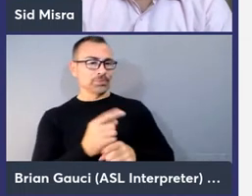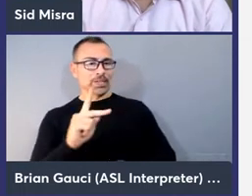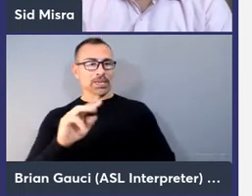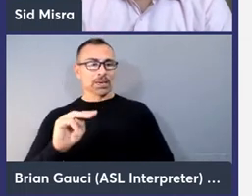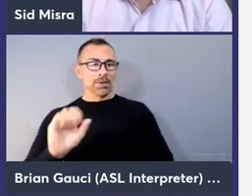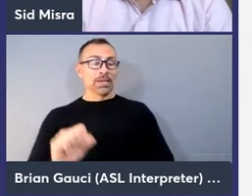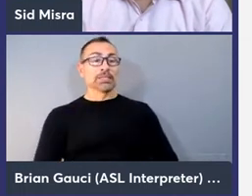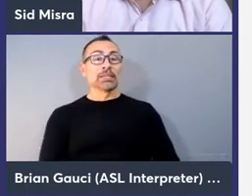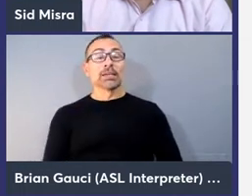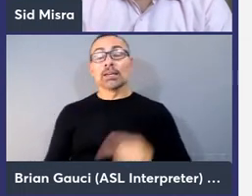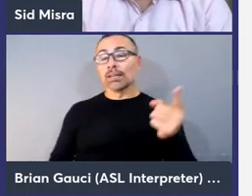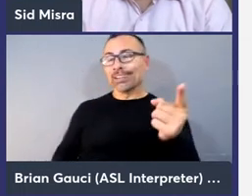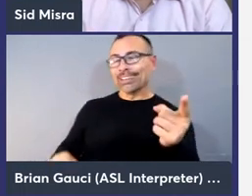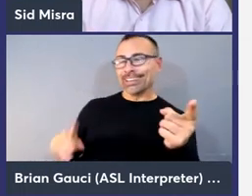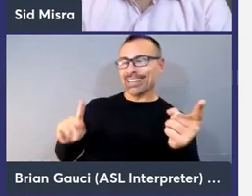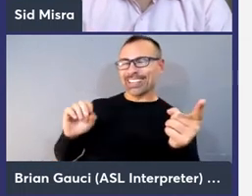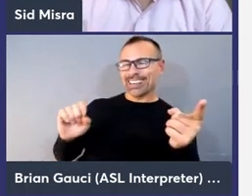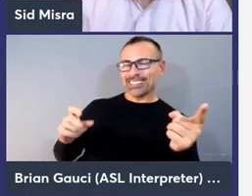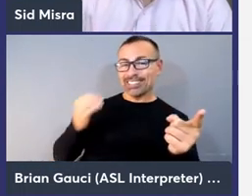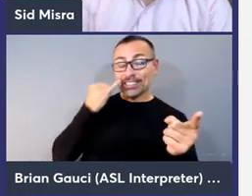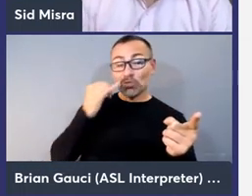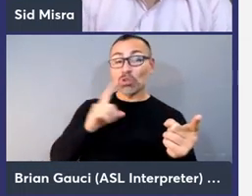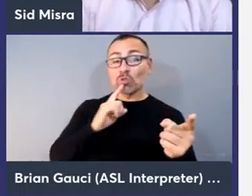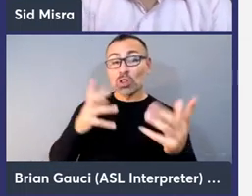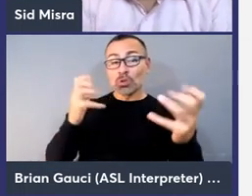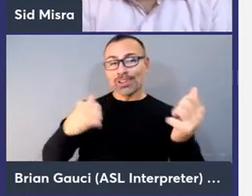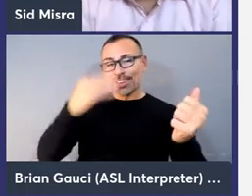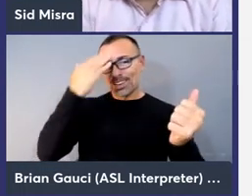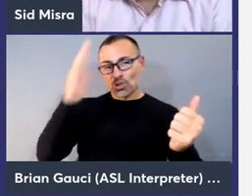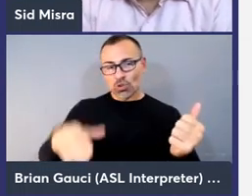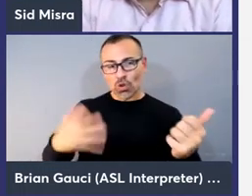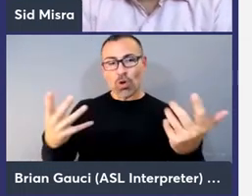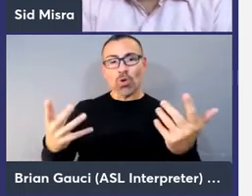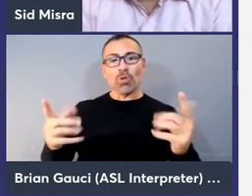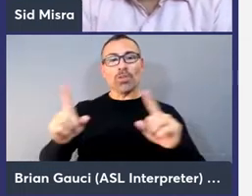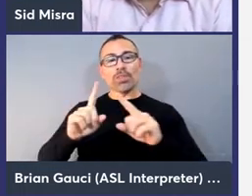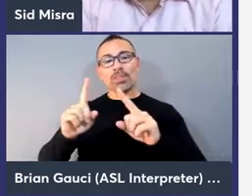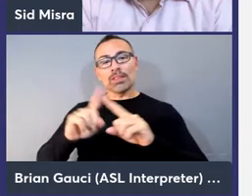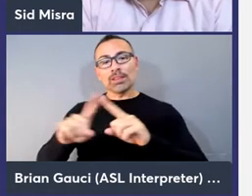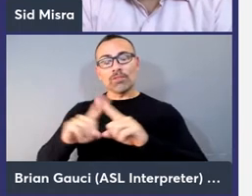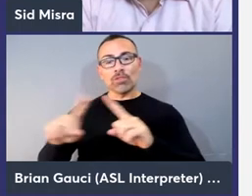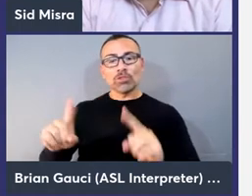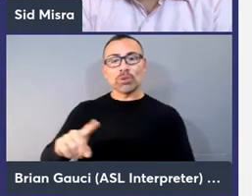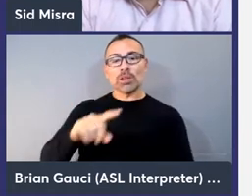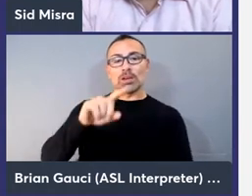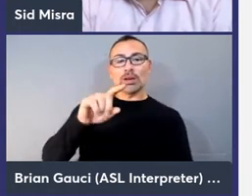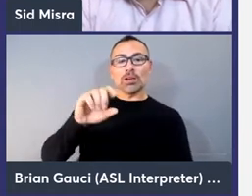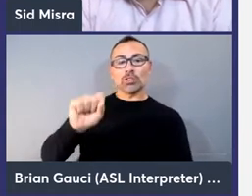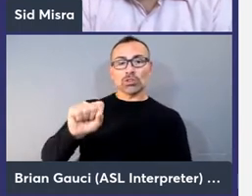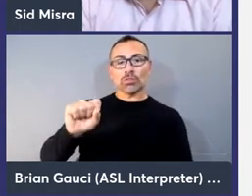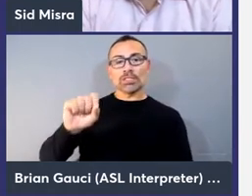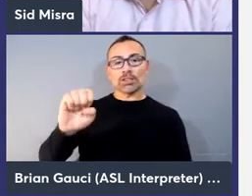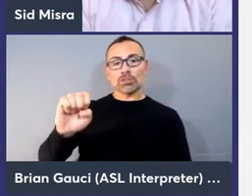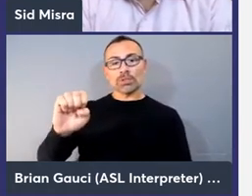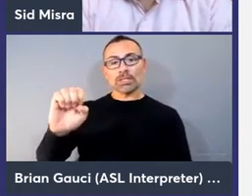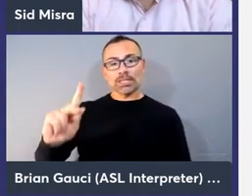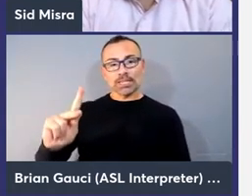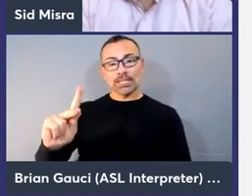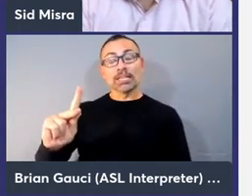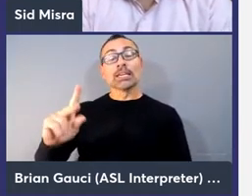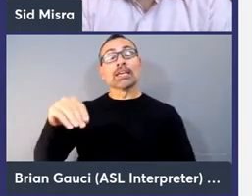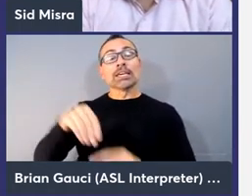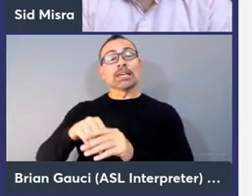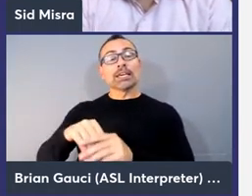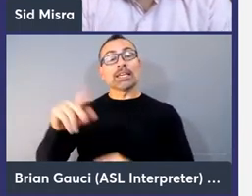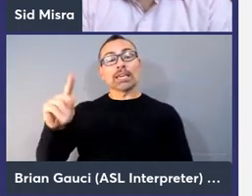if we really wanted to boil down, you know, the difference between a service encryption key and KMS, KMS has a key policy, and you could also